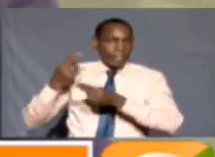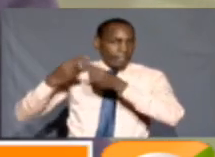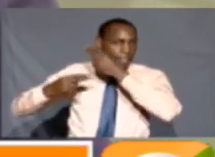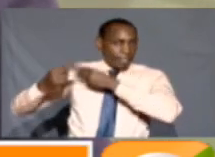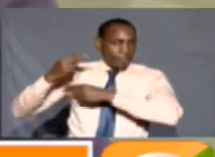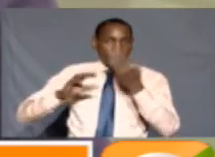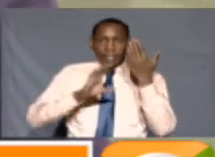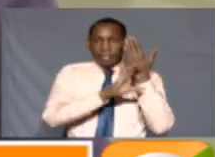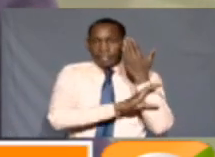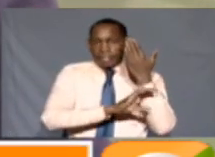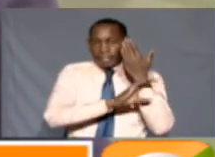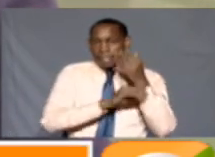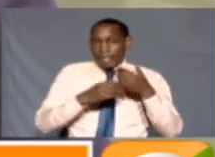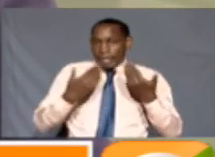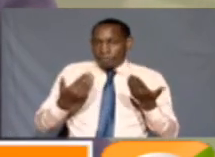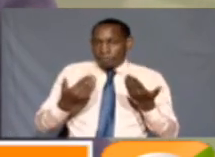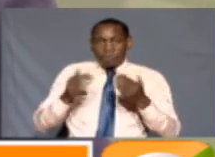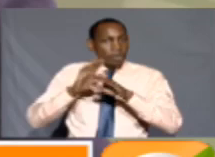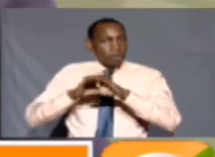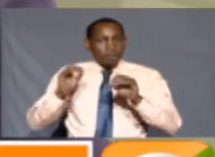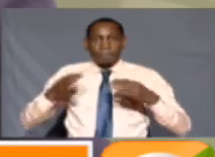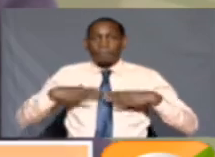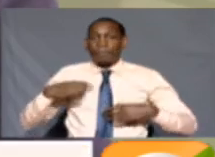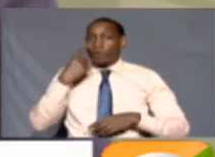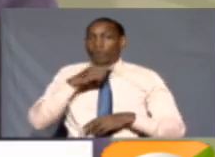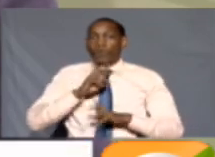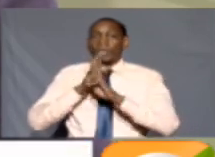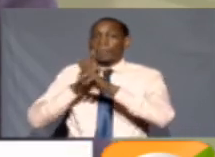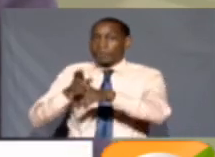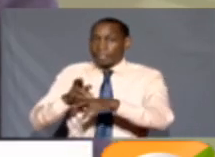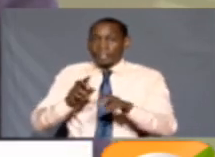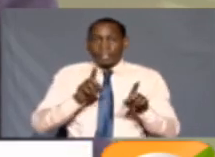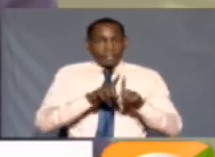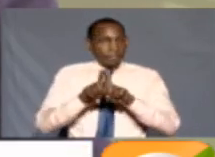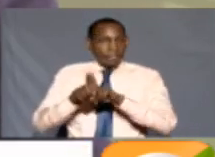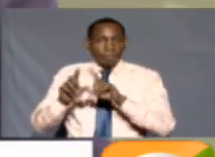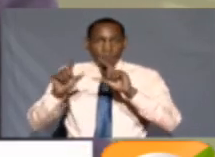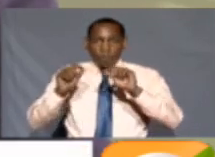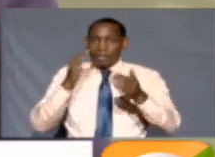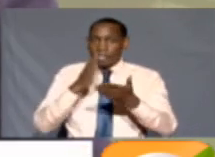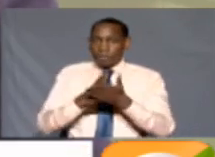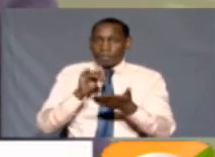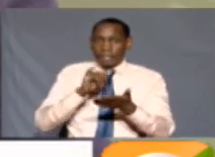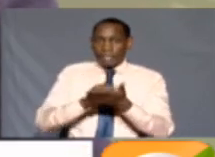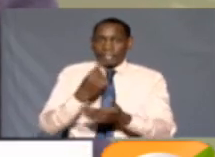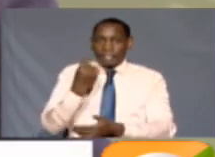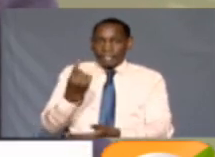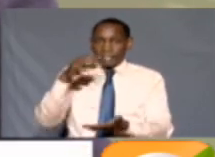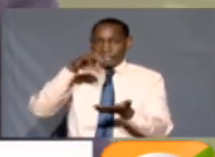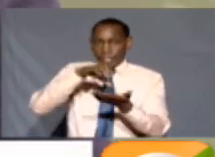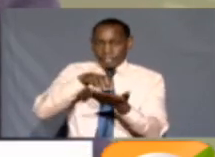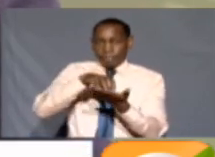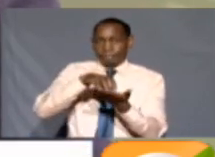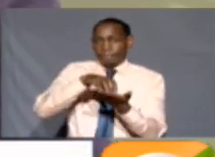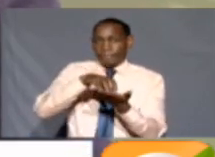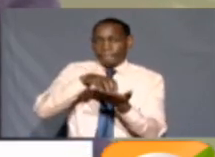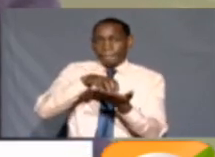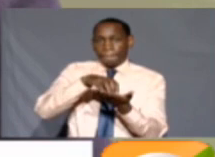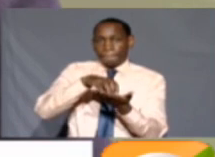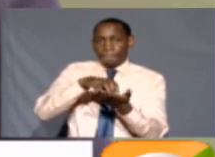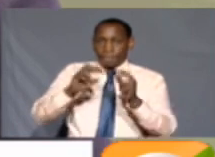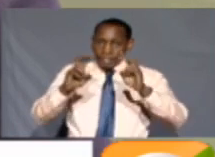country, we've been very unkind to whistleblowers. And even though it's true that for every case that you see